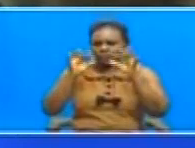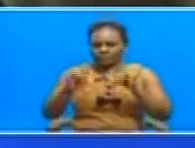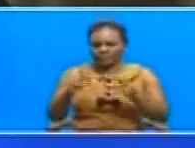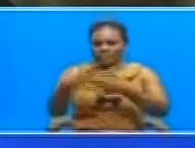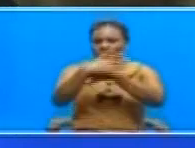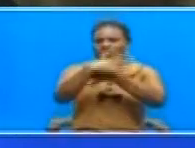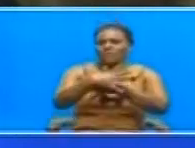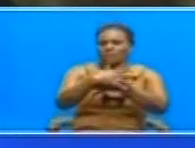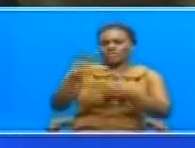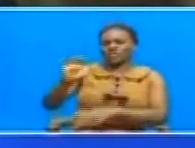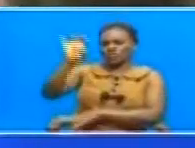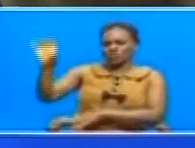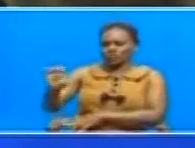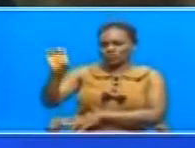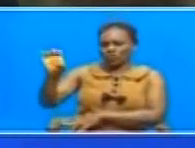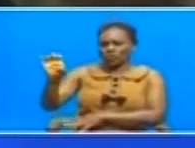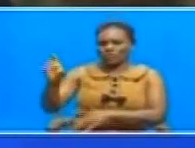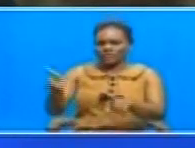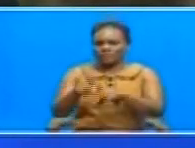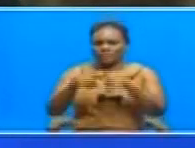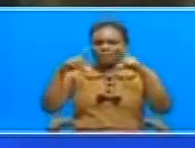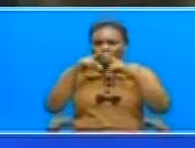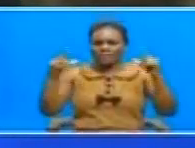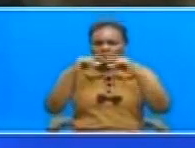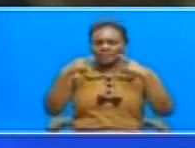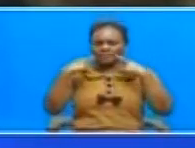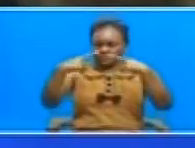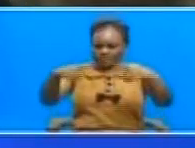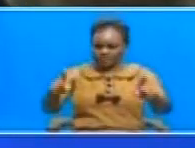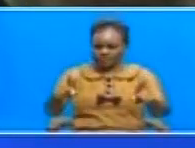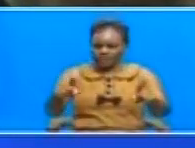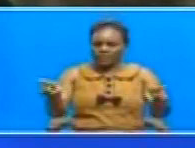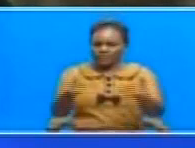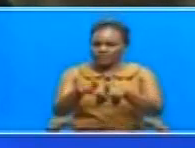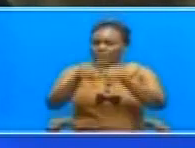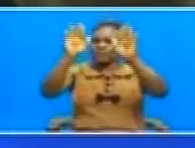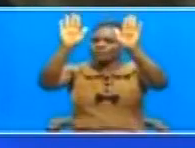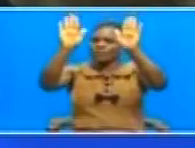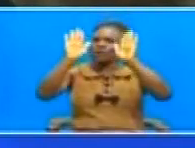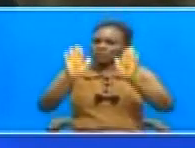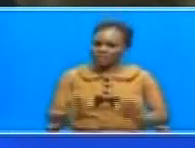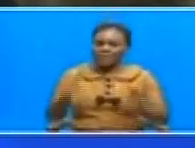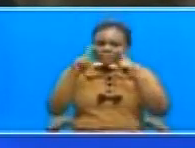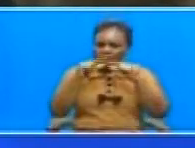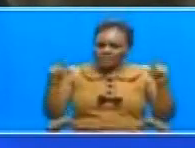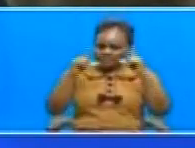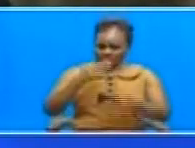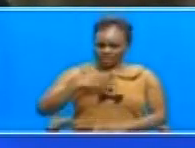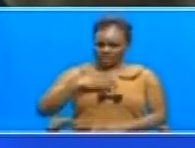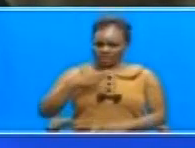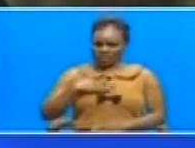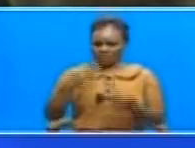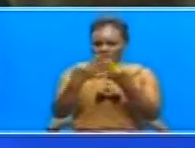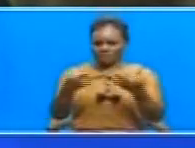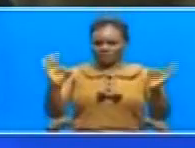Europe, and sending out the message, which still is important because our message is the message of freedom